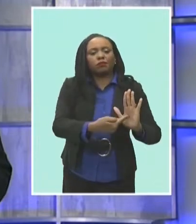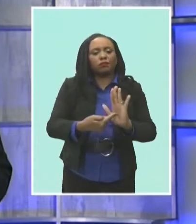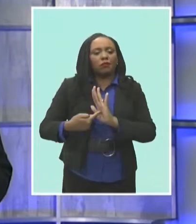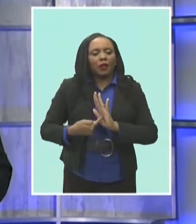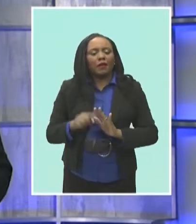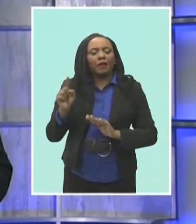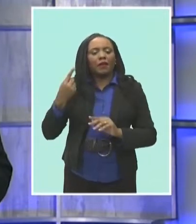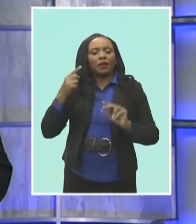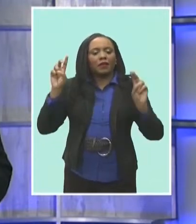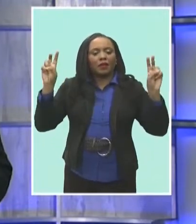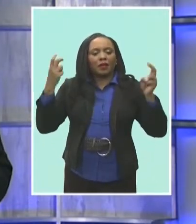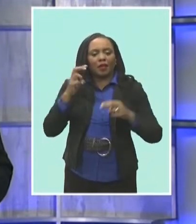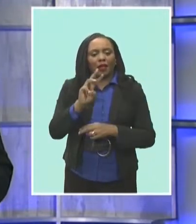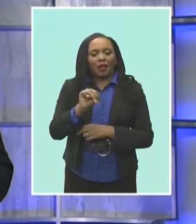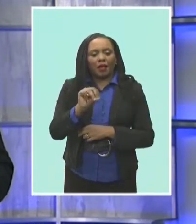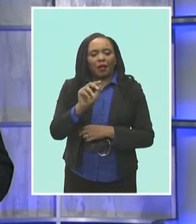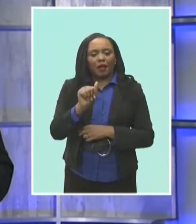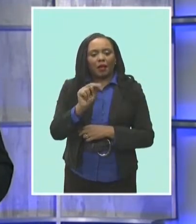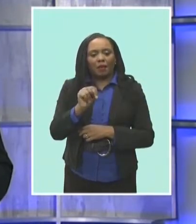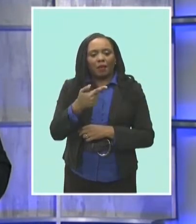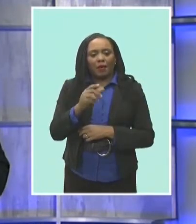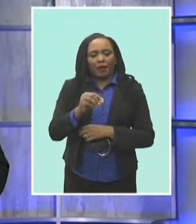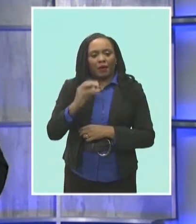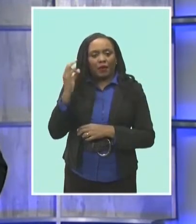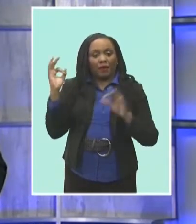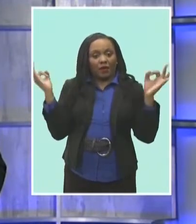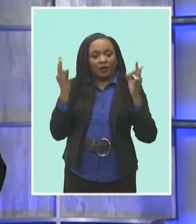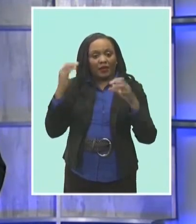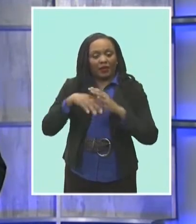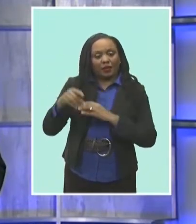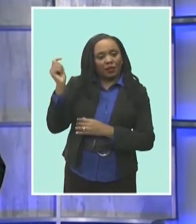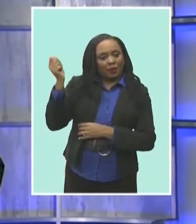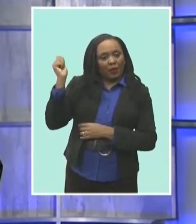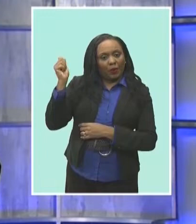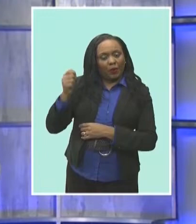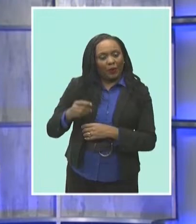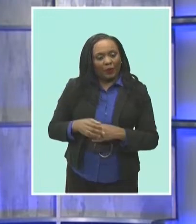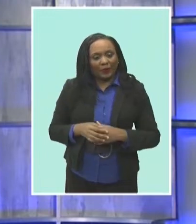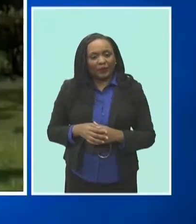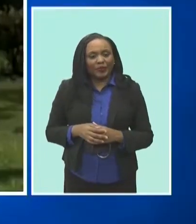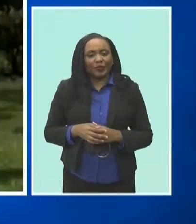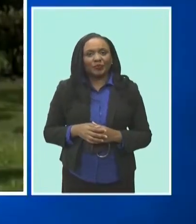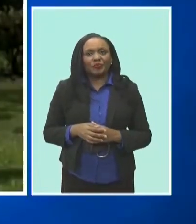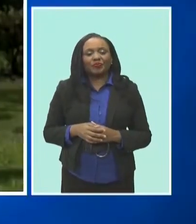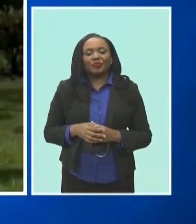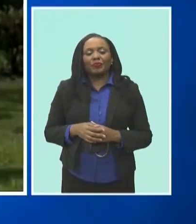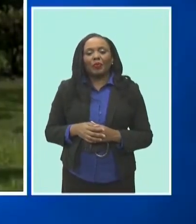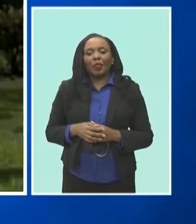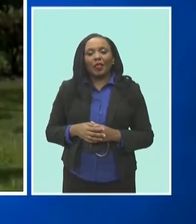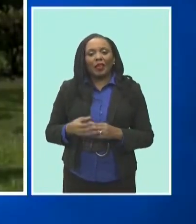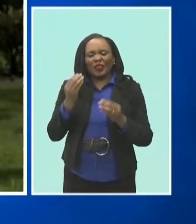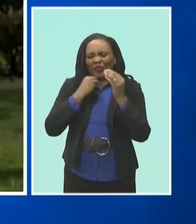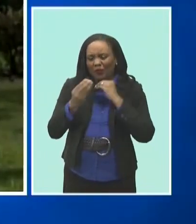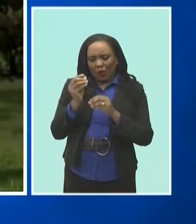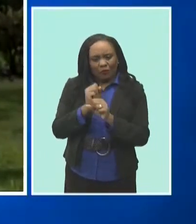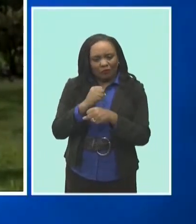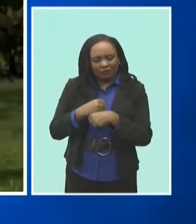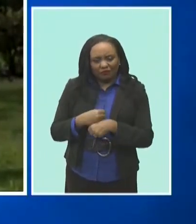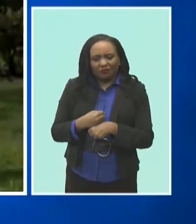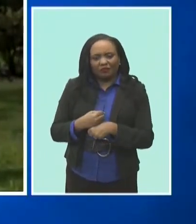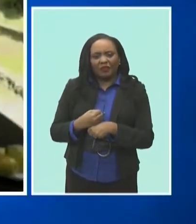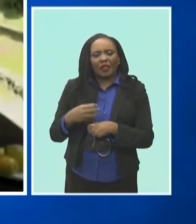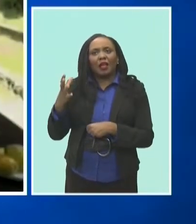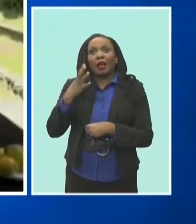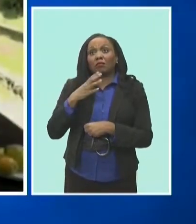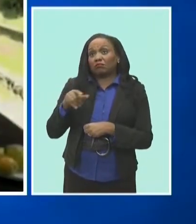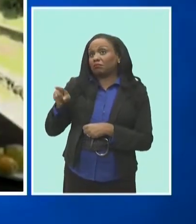at the first ever Mango Festival in Tobago. TTT reports. The Division of Food Production, Forestry and